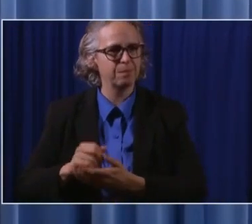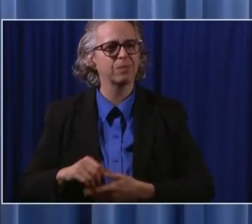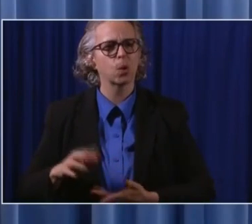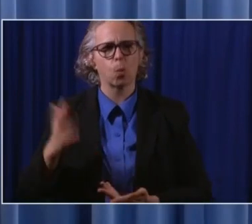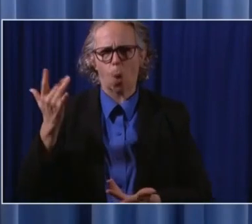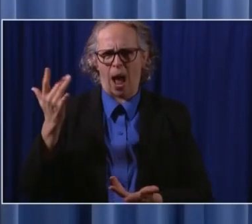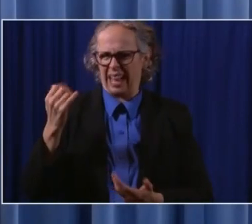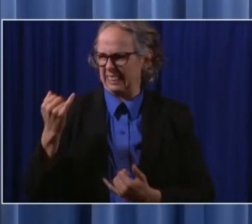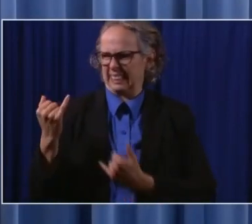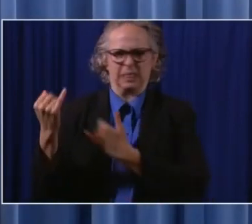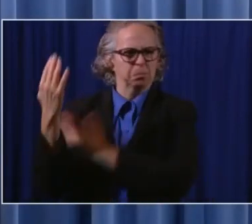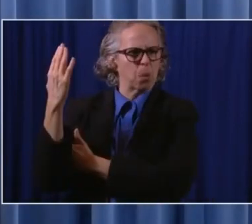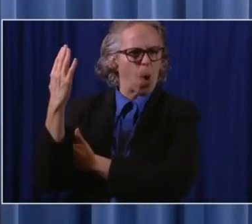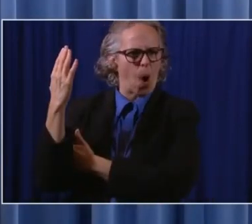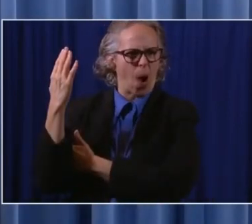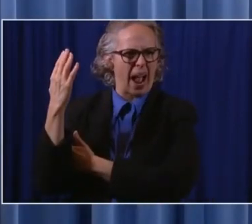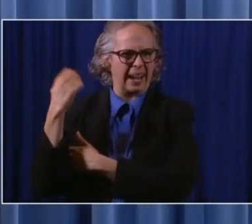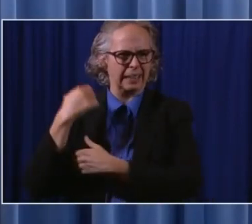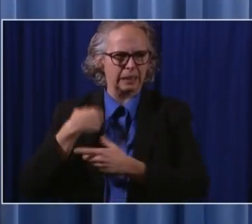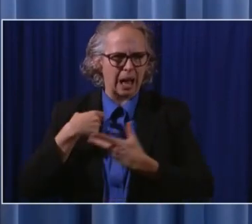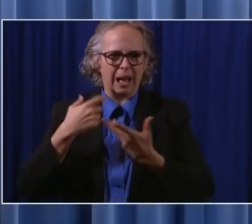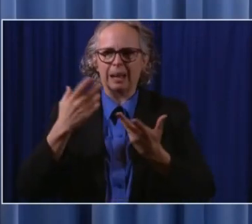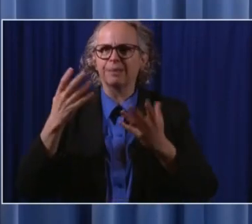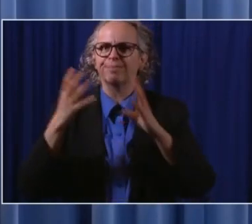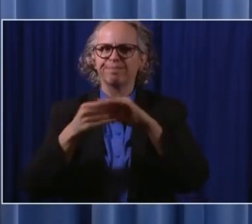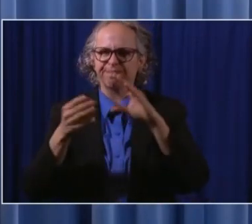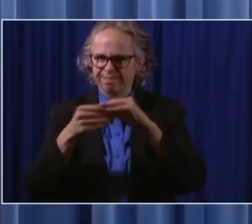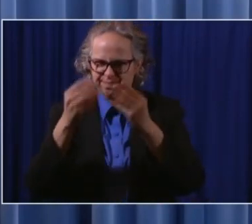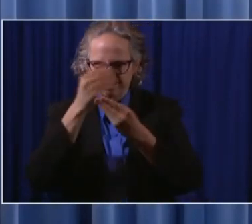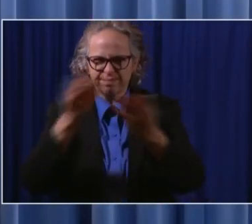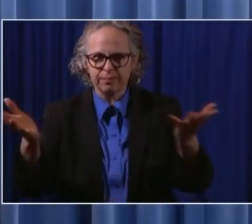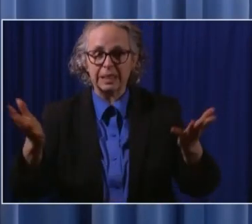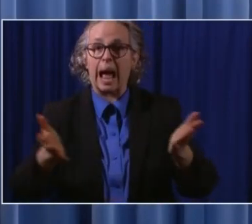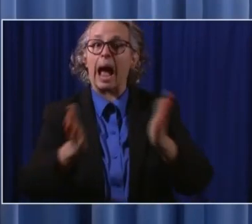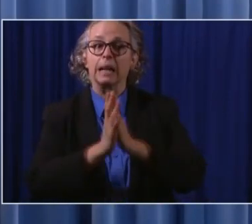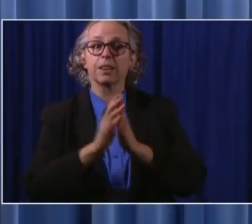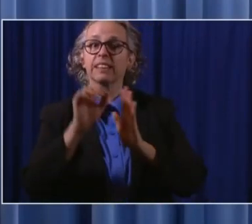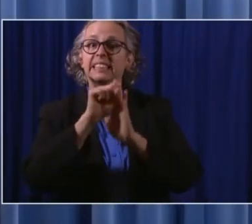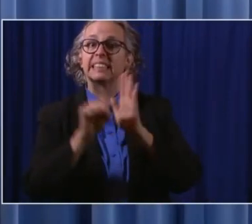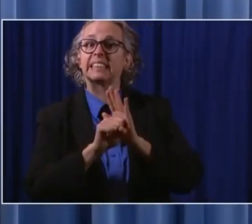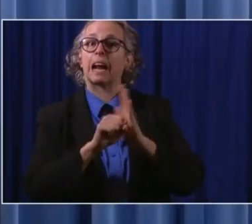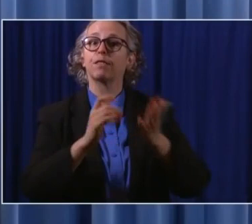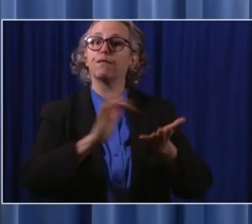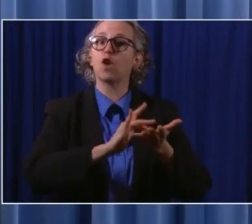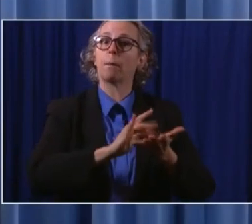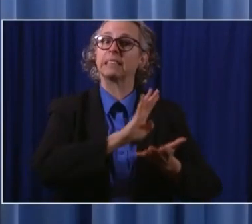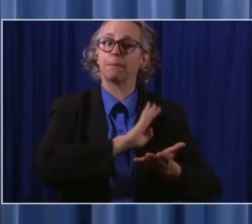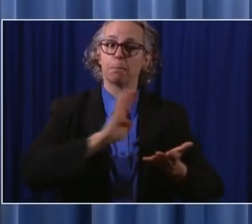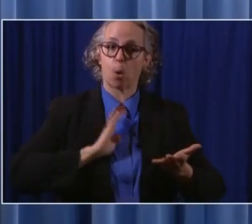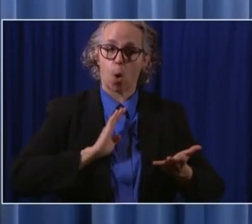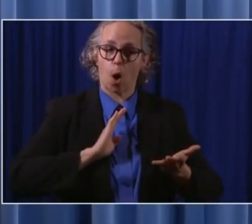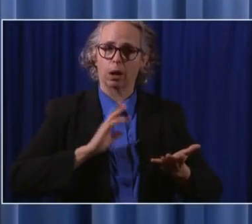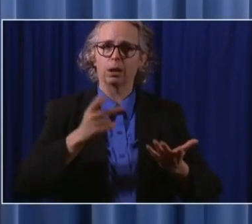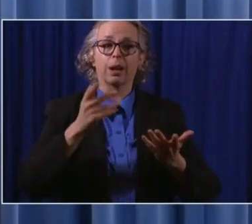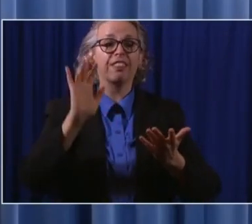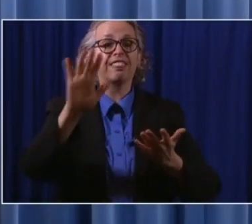the State Pharmacy Board to pull back its order, basically